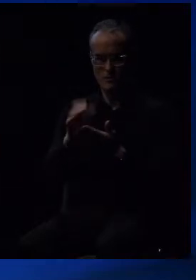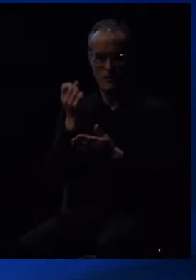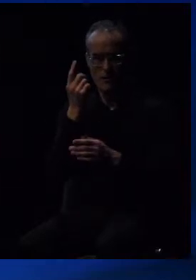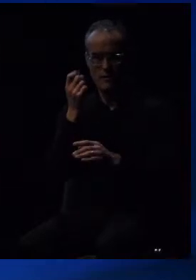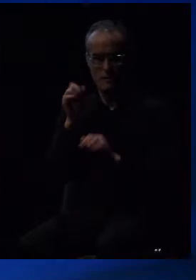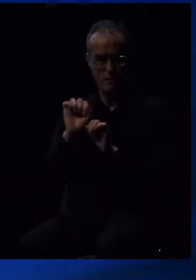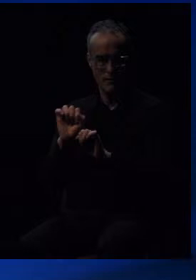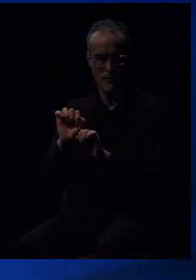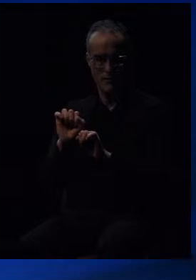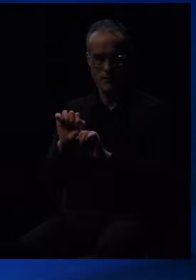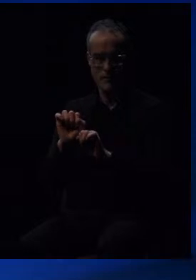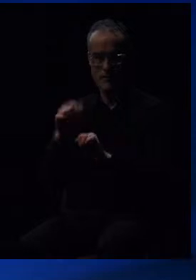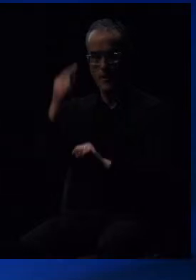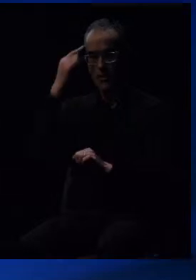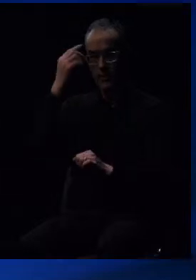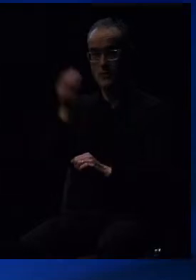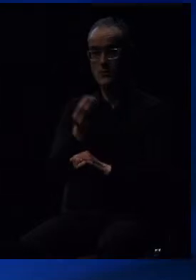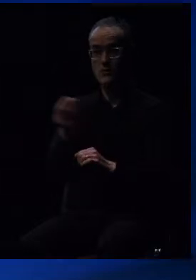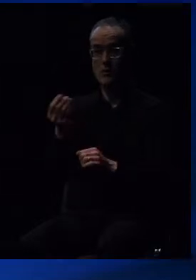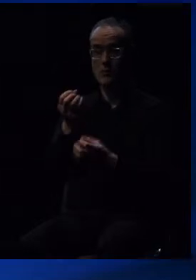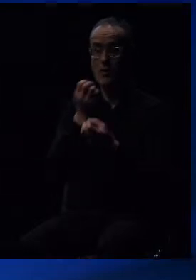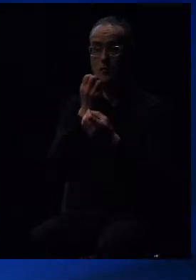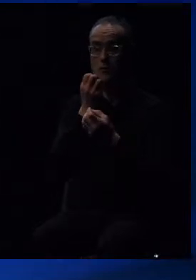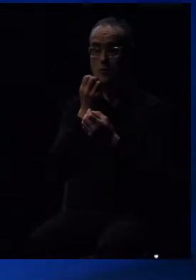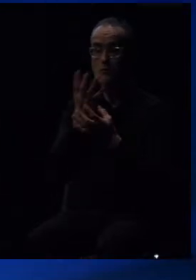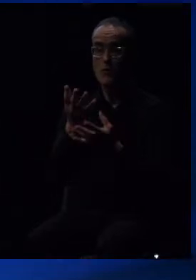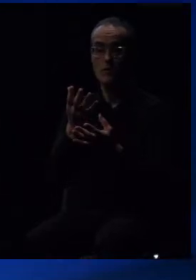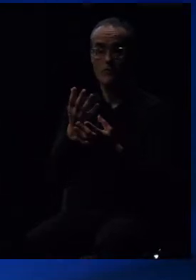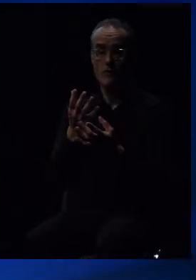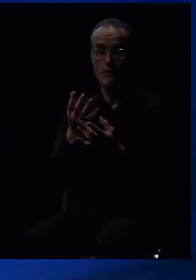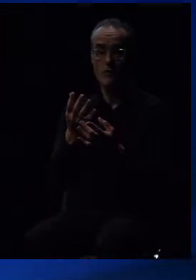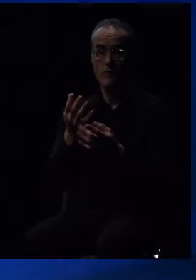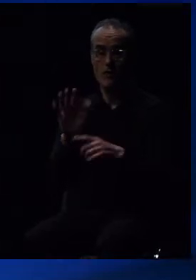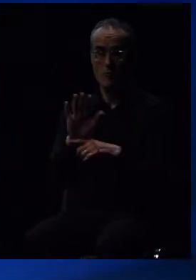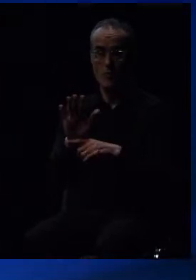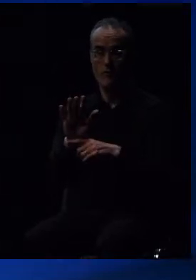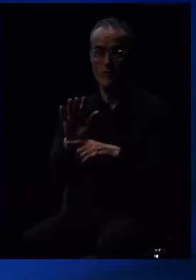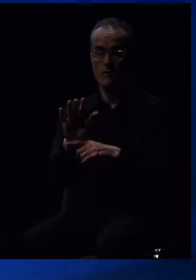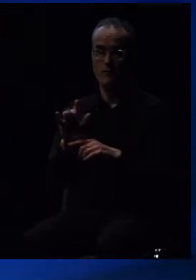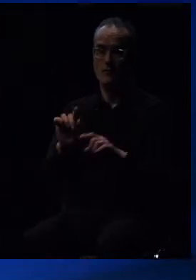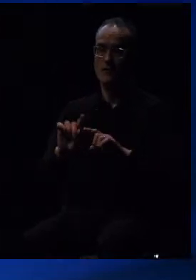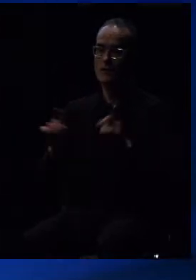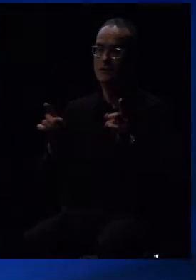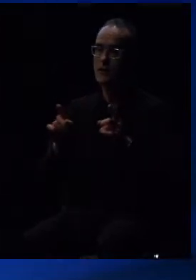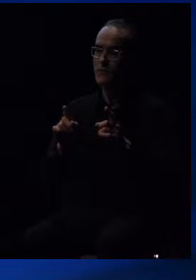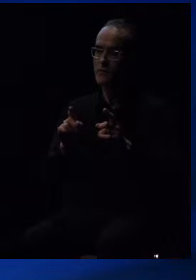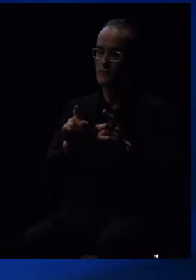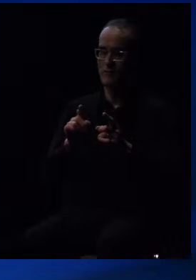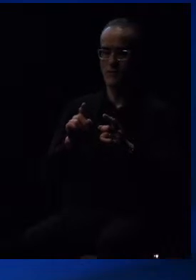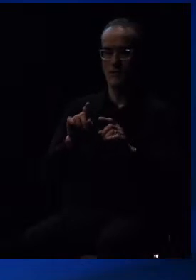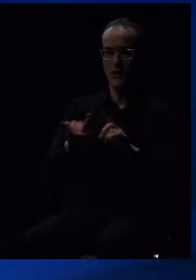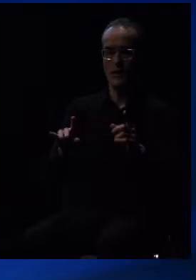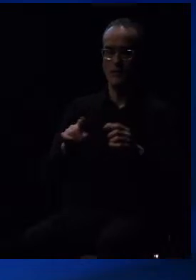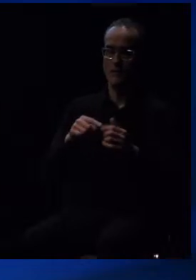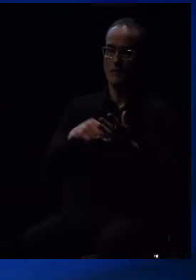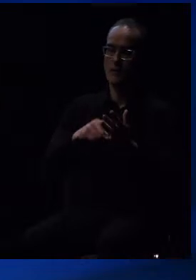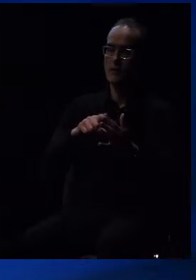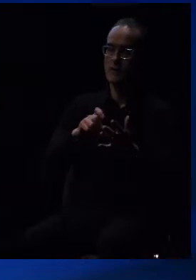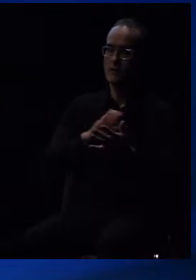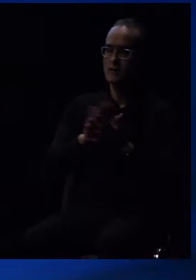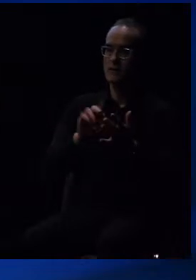those beautiful movies, they were using some old techniques like Technicolor, different 4 strips, 3